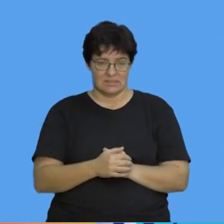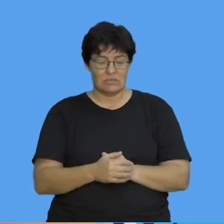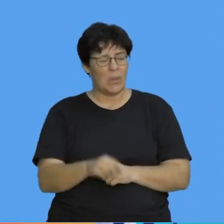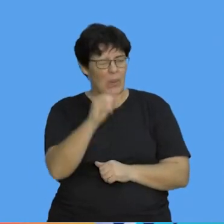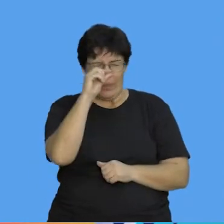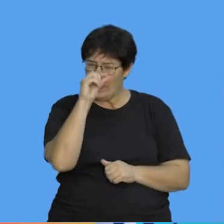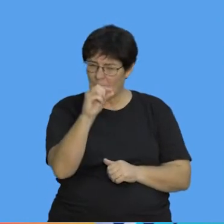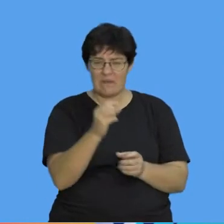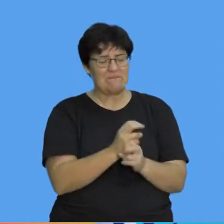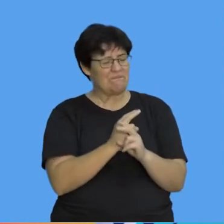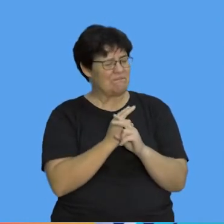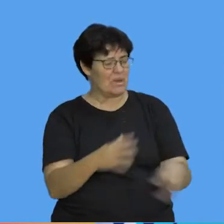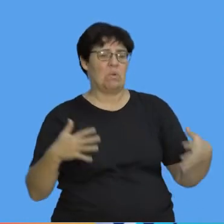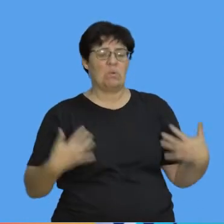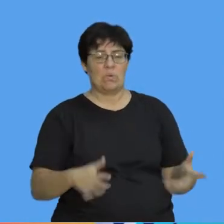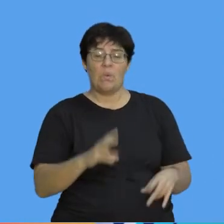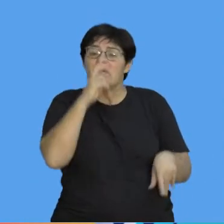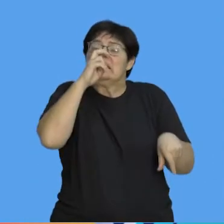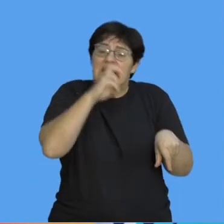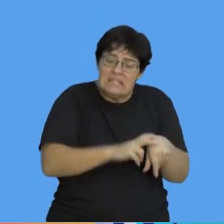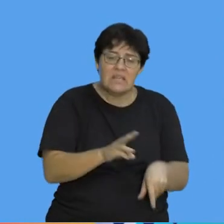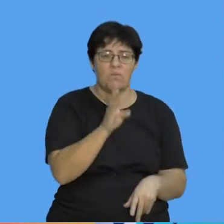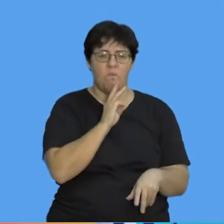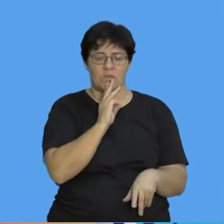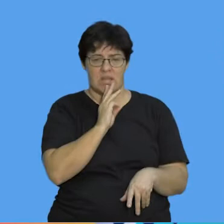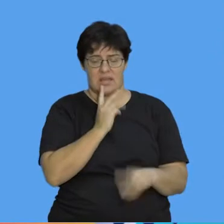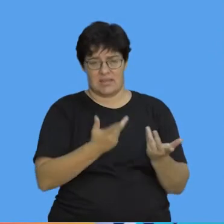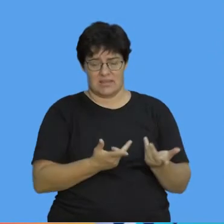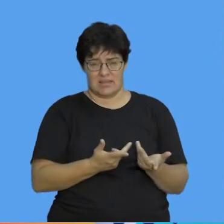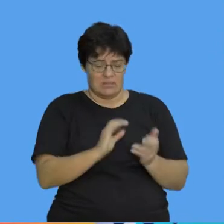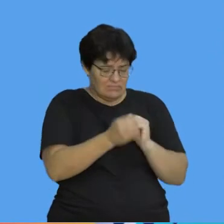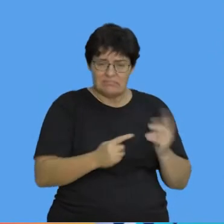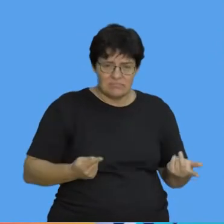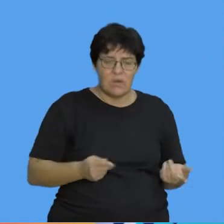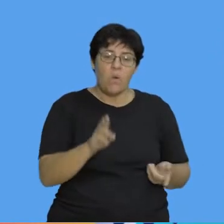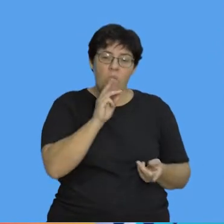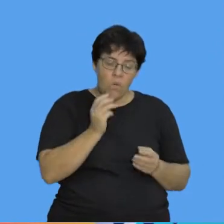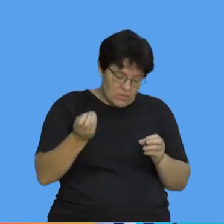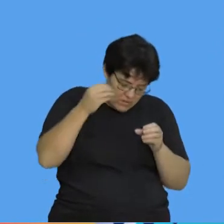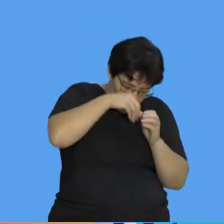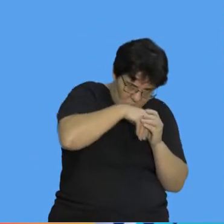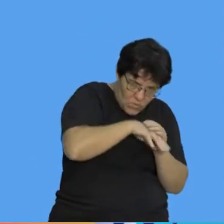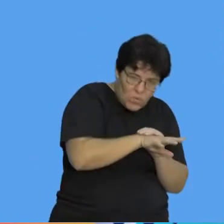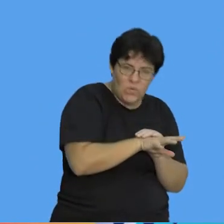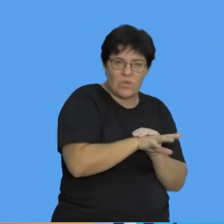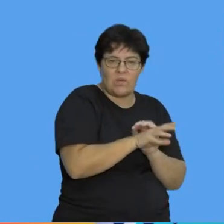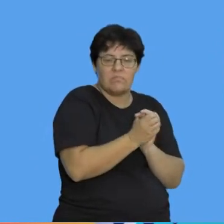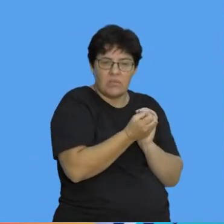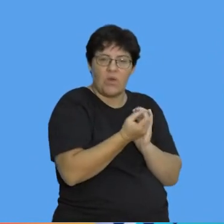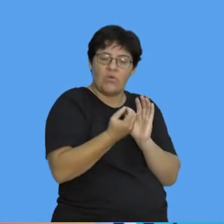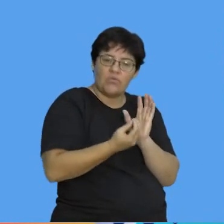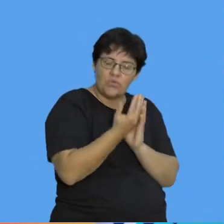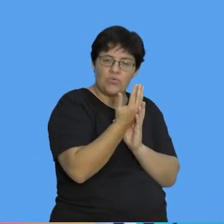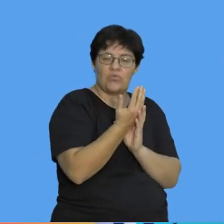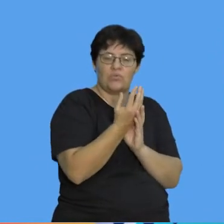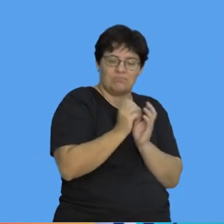slowly. So I'm very small. I need water, all right? I don't have a cuticle. The water comes in, all